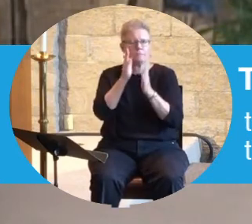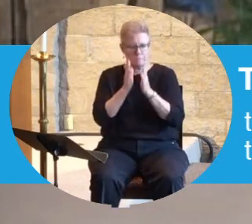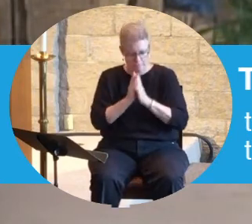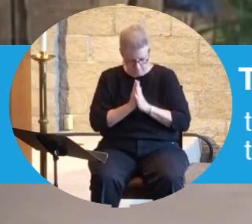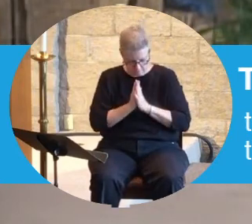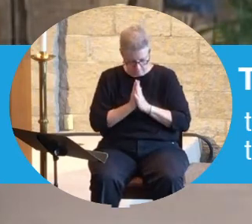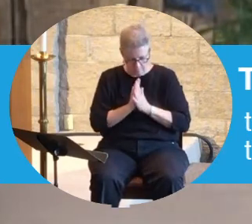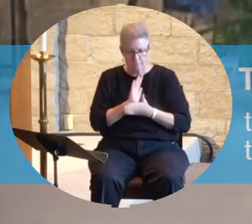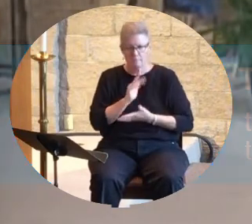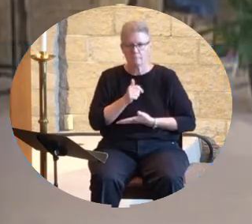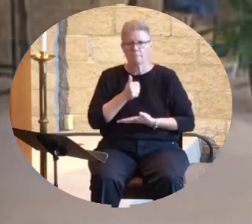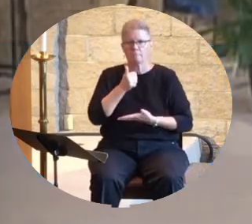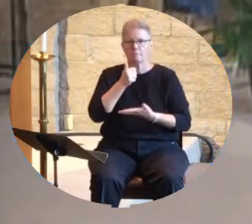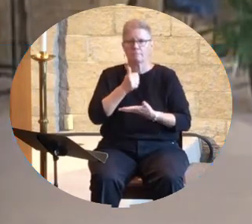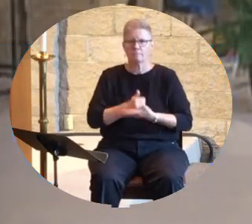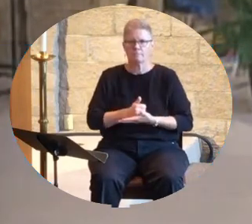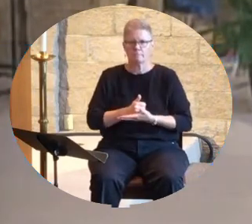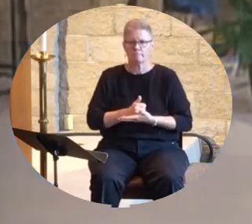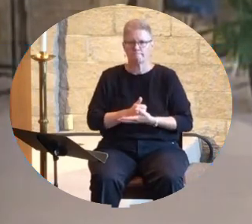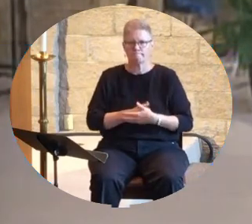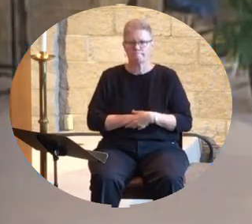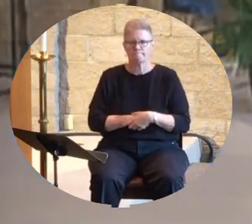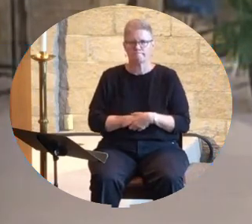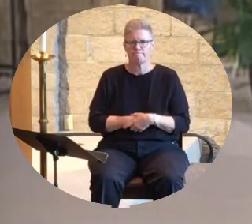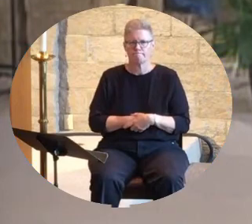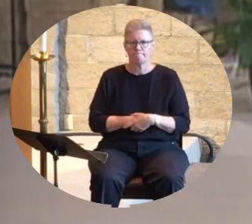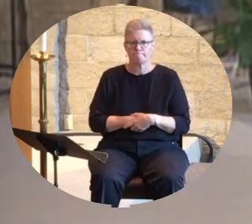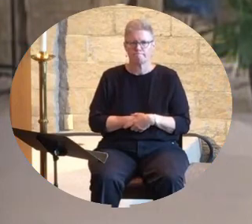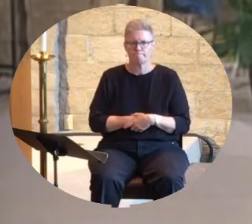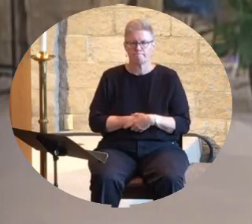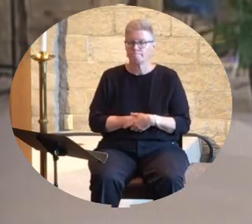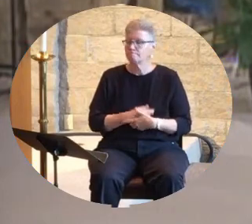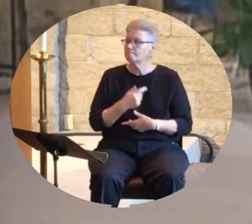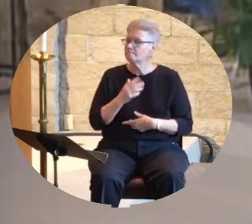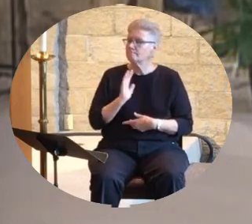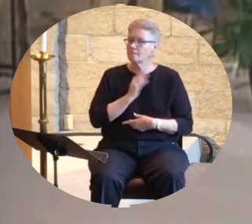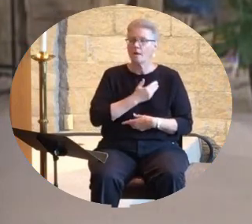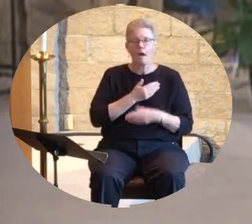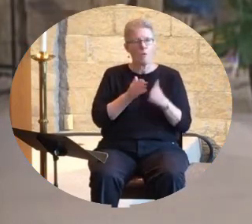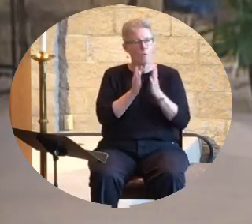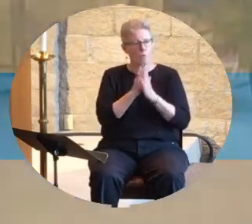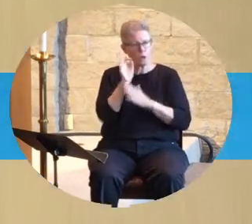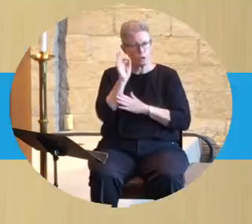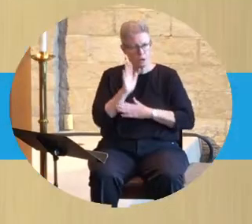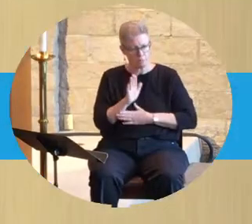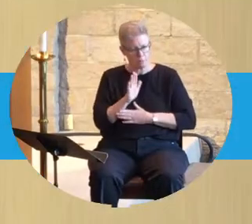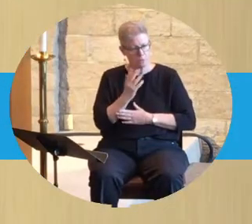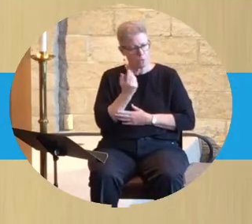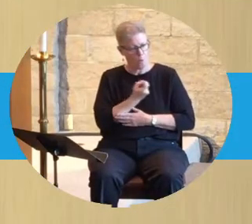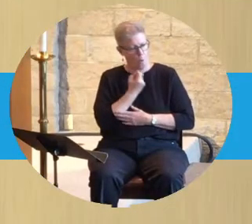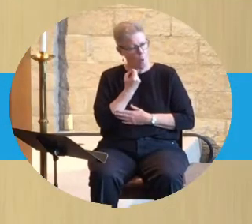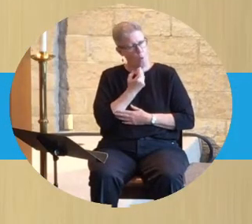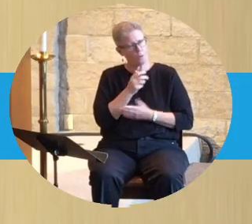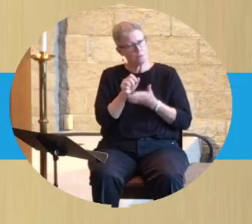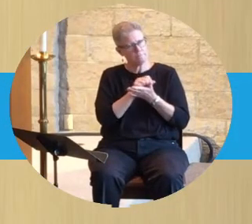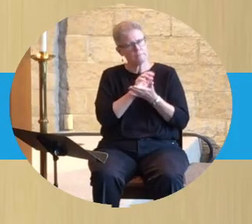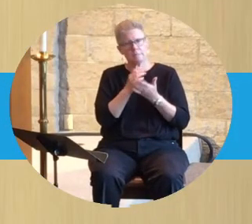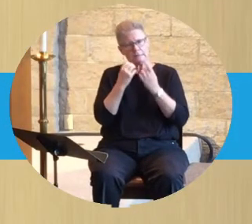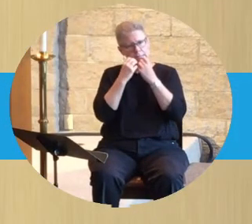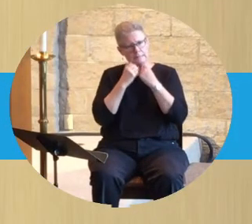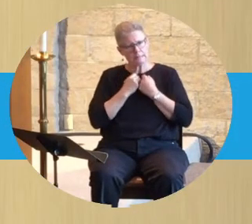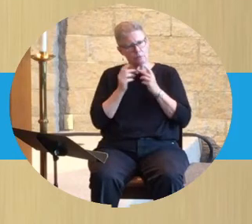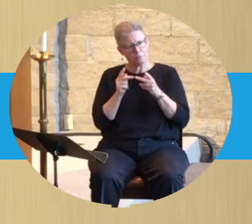so we let it be. Amen. Our prayer chaplains are holding sacred space at home. And so today,